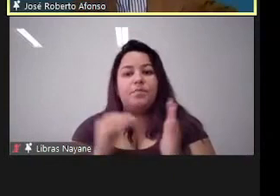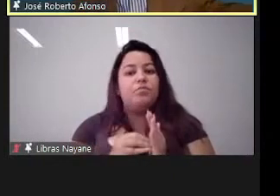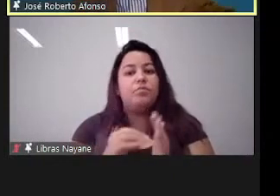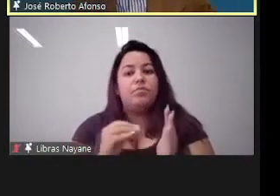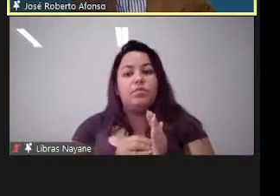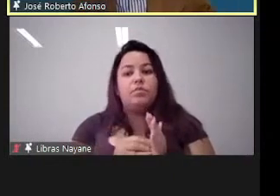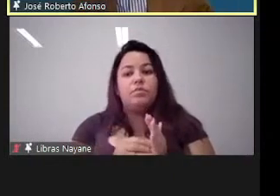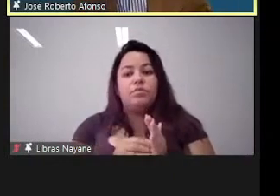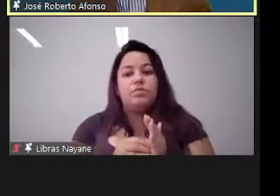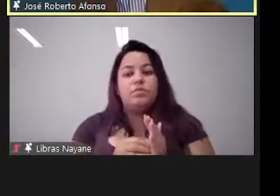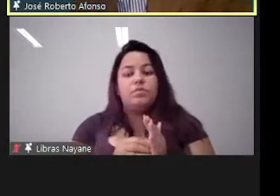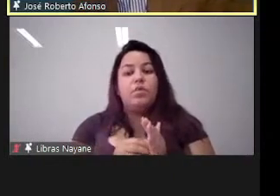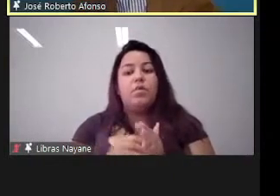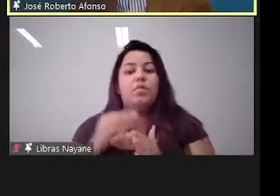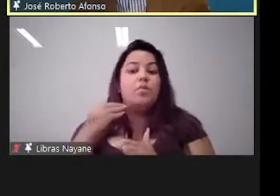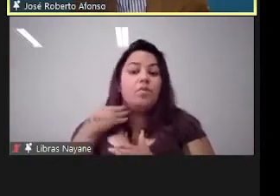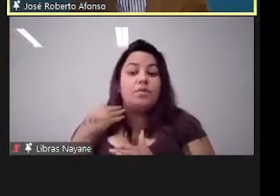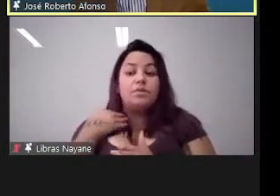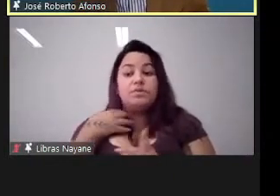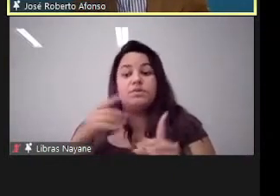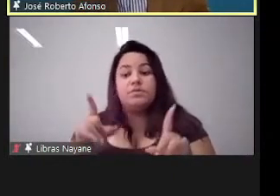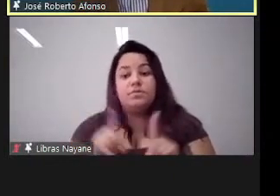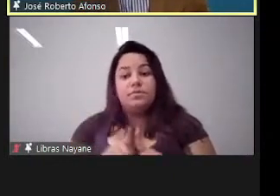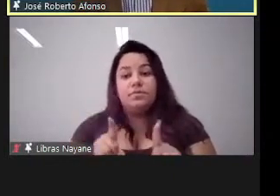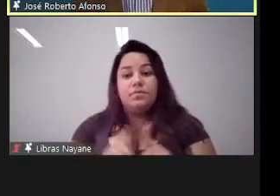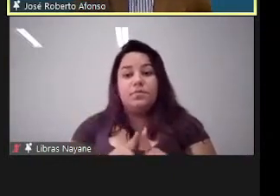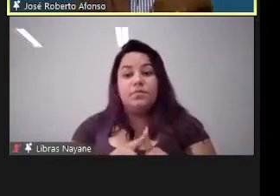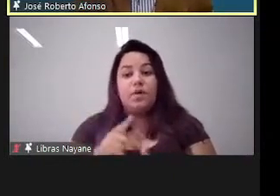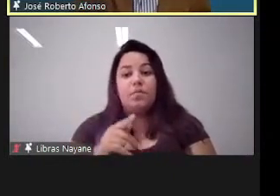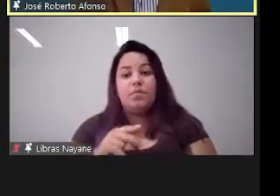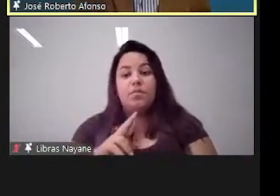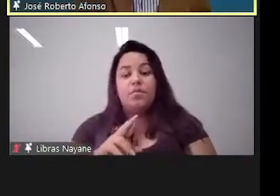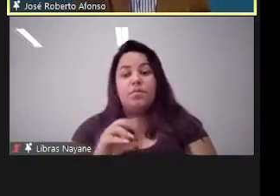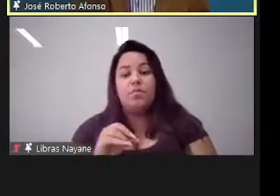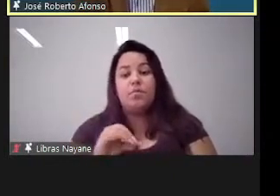protection because of this lack of savings